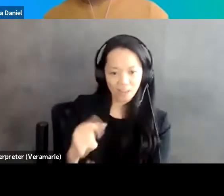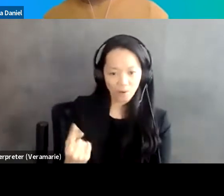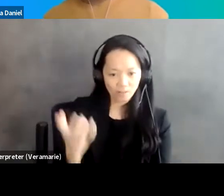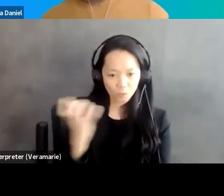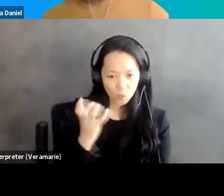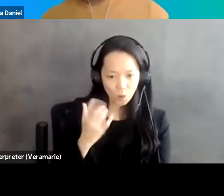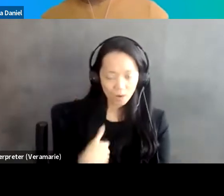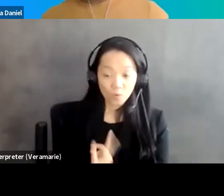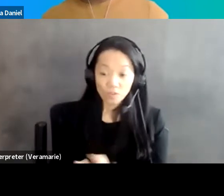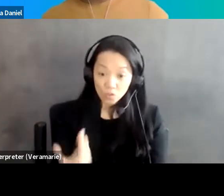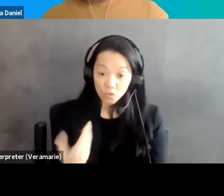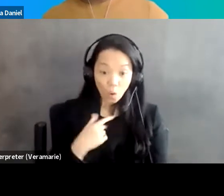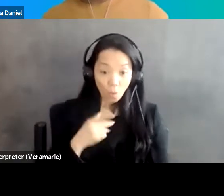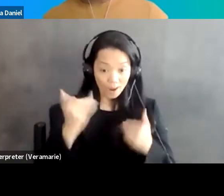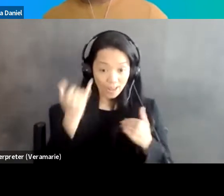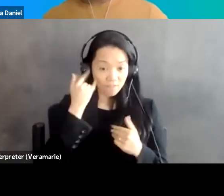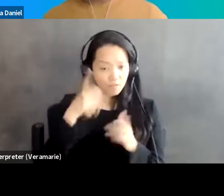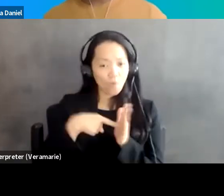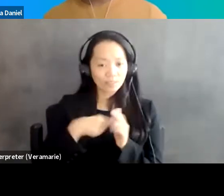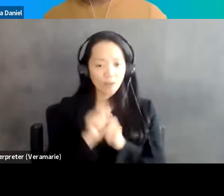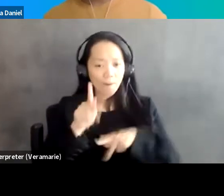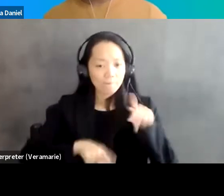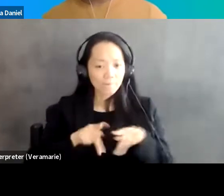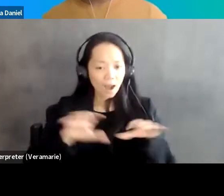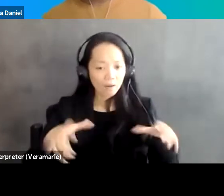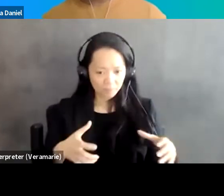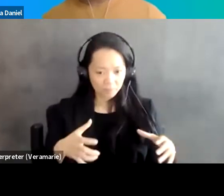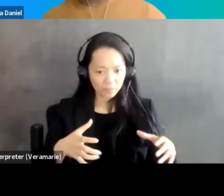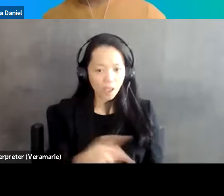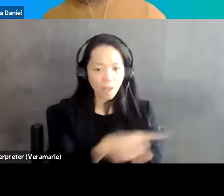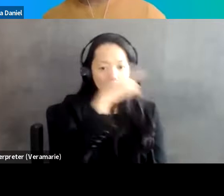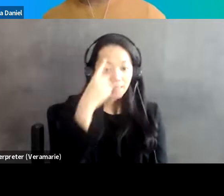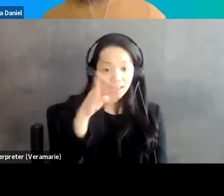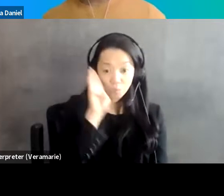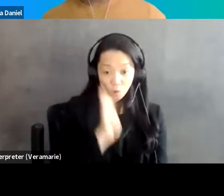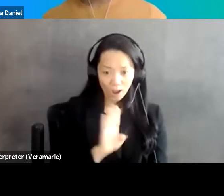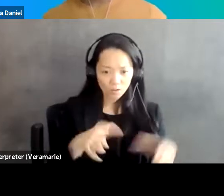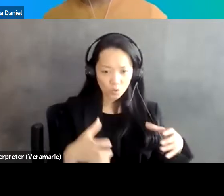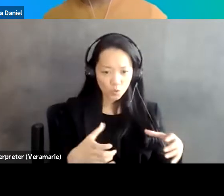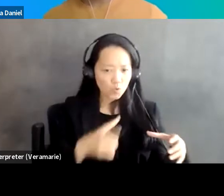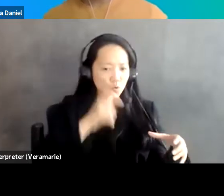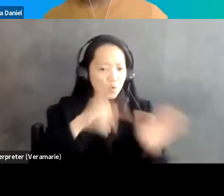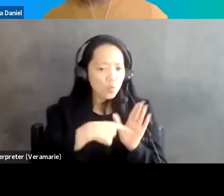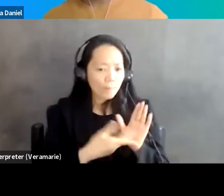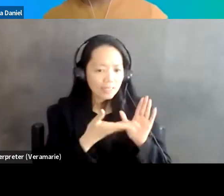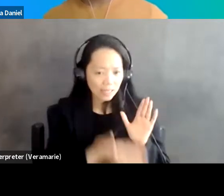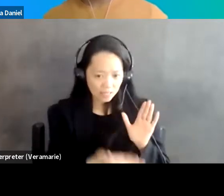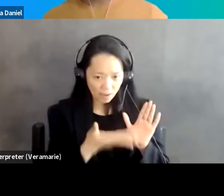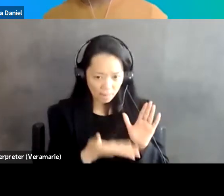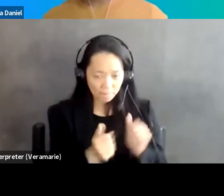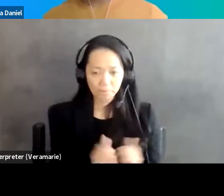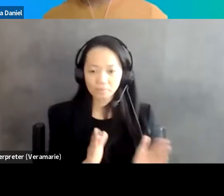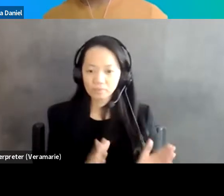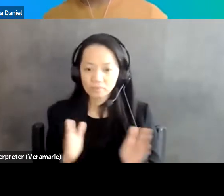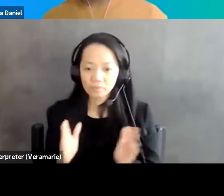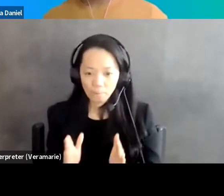So if we have a population that's primarily Black and Brown, who should speak for them?